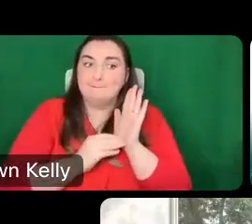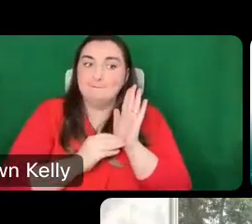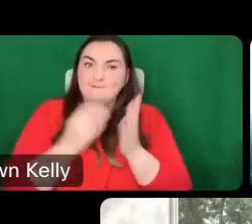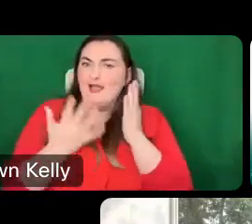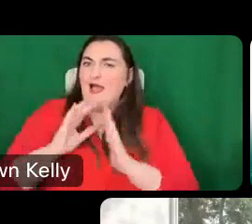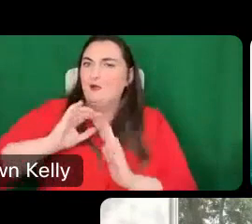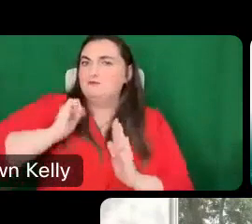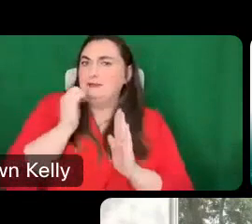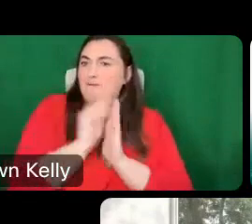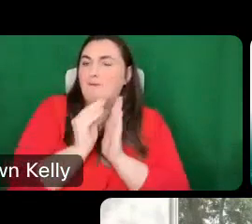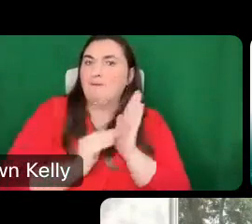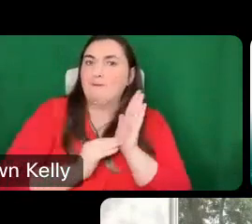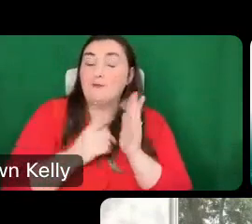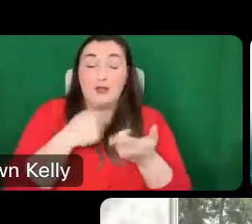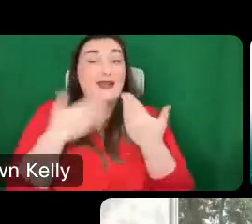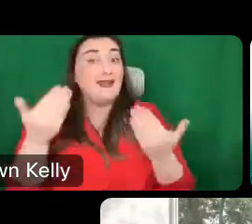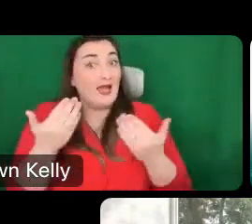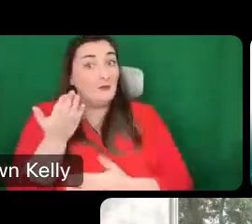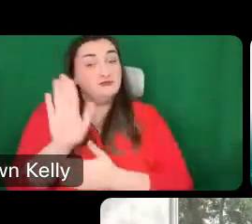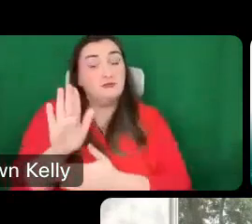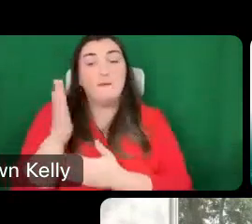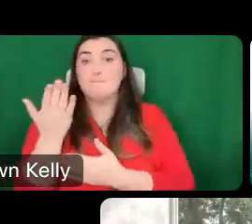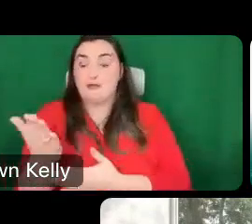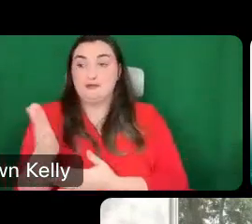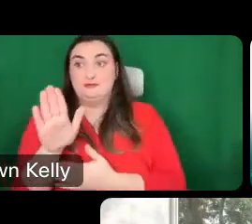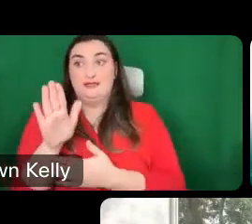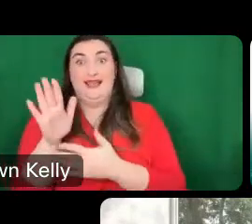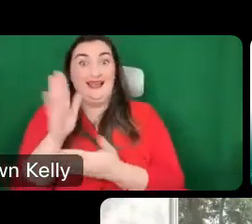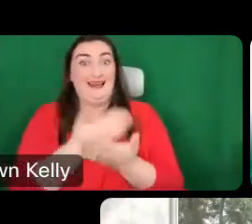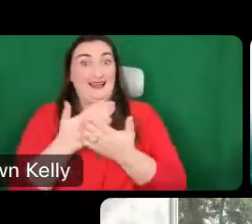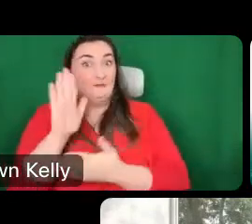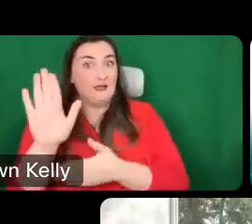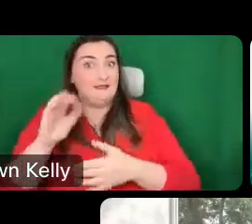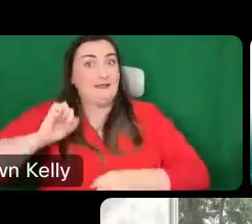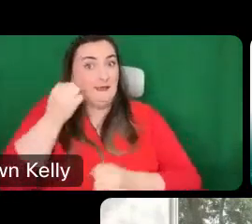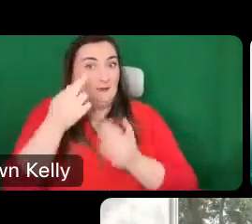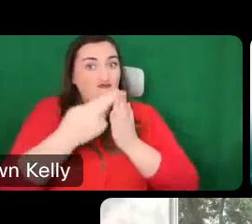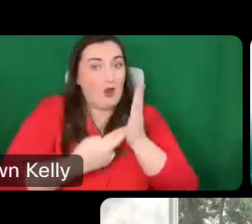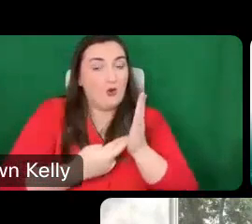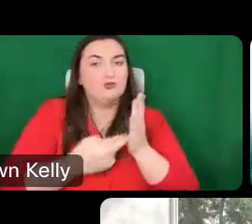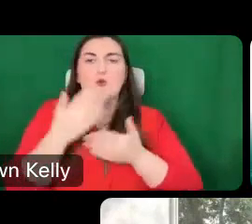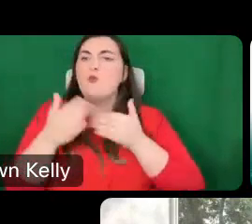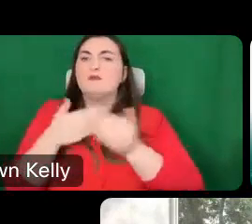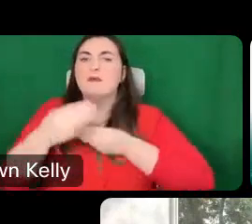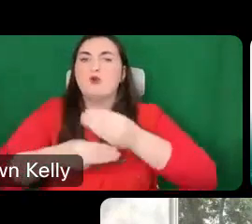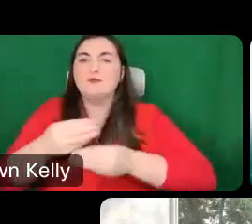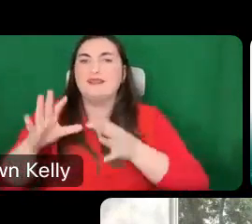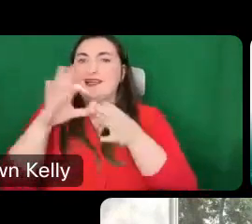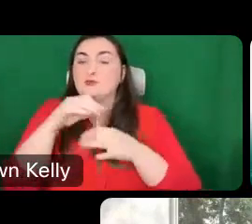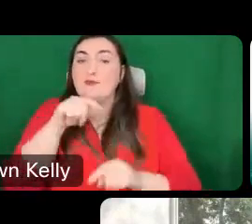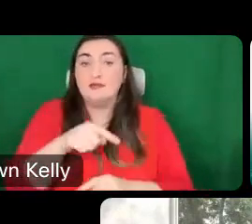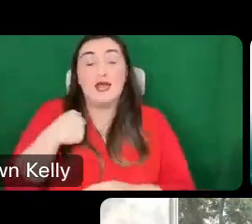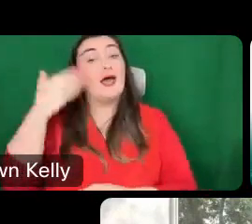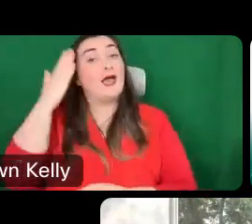now are legally obliged to retain our records, and it's about, we're looking at, well, what are our processes around that, and I know we're looking at